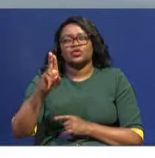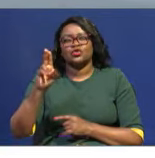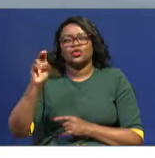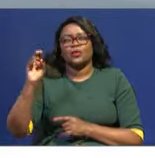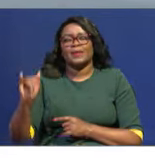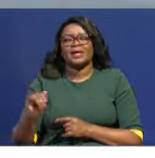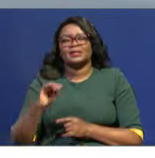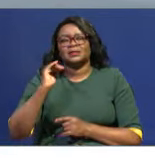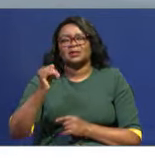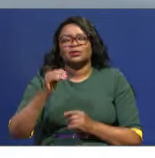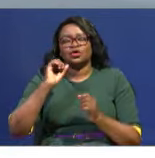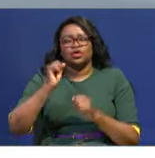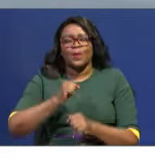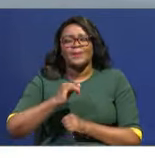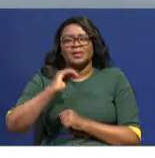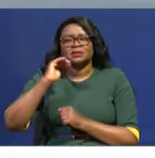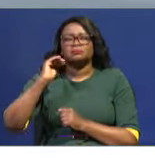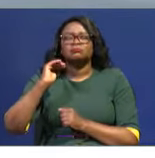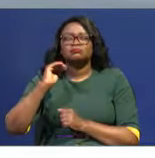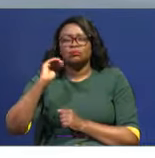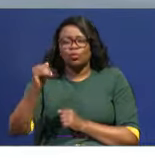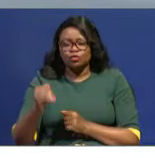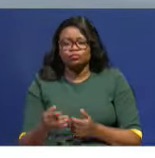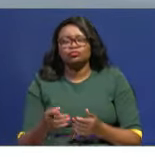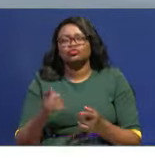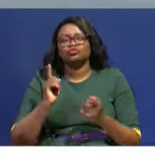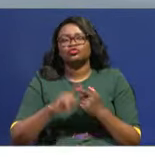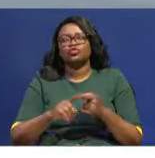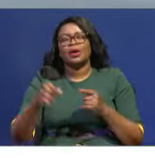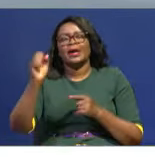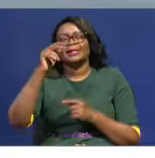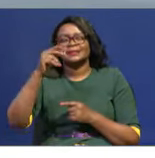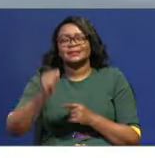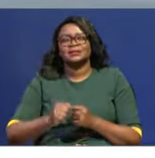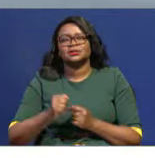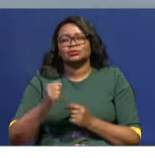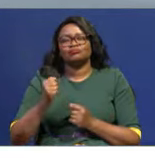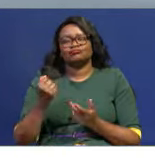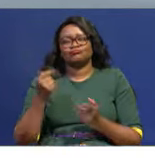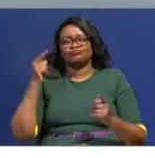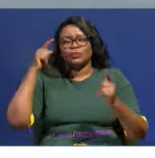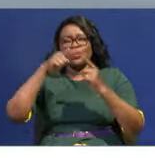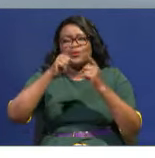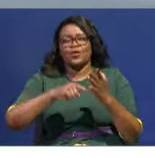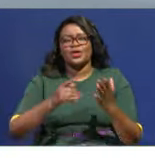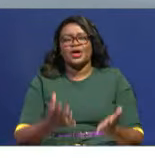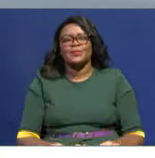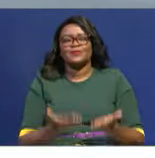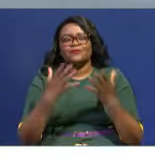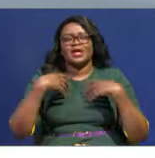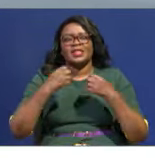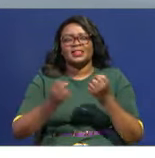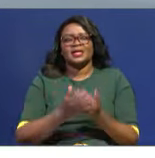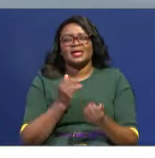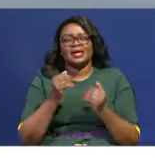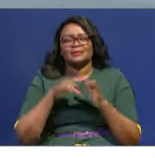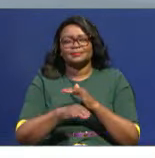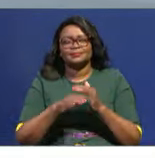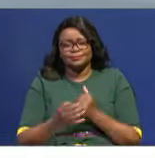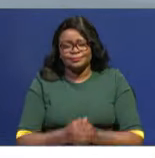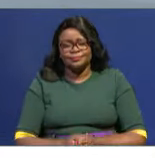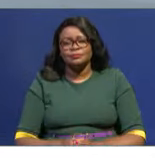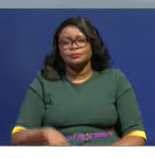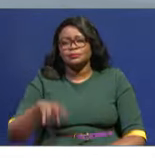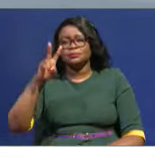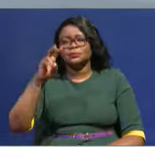Kendu Bay Town in Homa Bay County to the Social Health Authority with a view of improving healthcare access. Now, Victor Odhiambo,